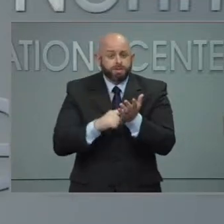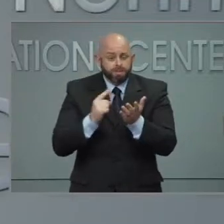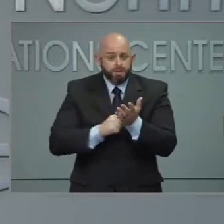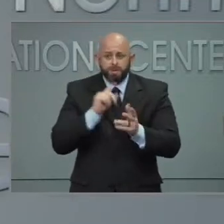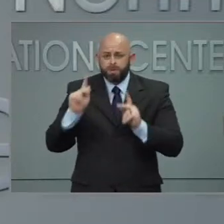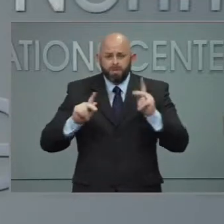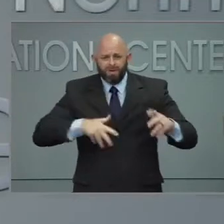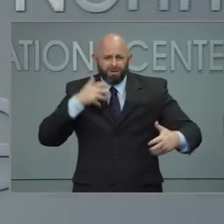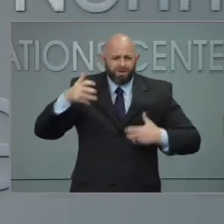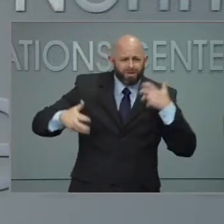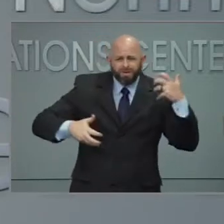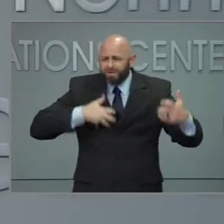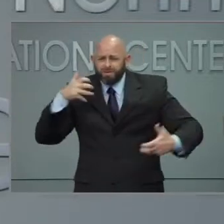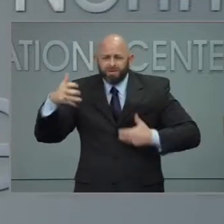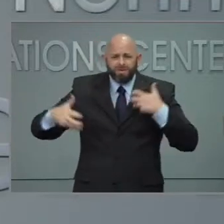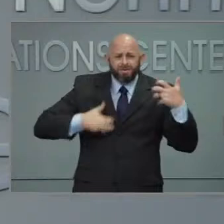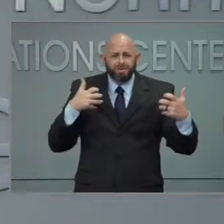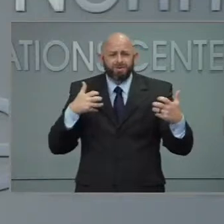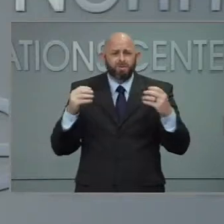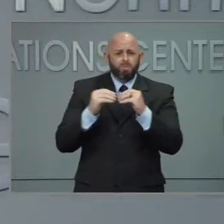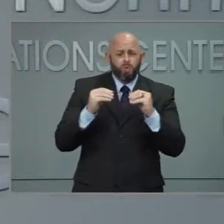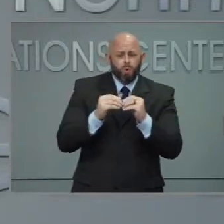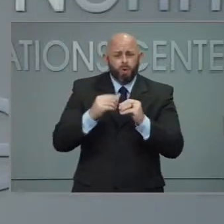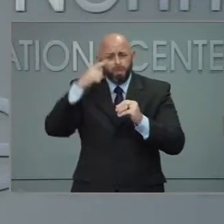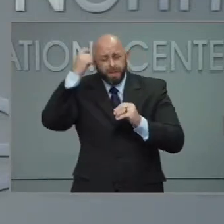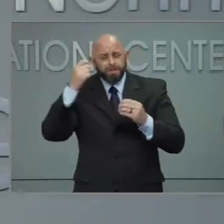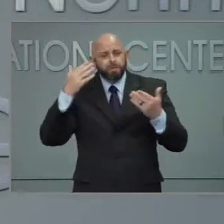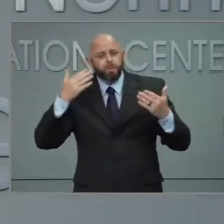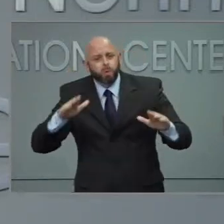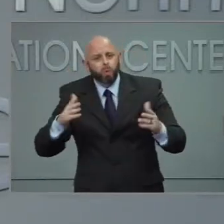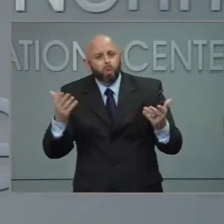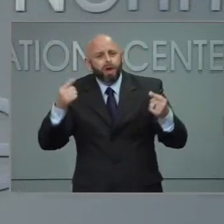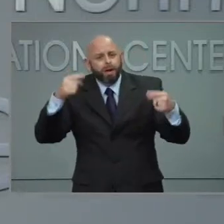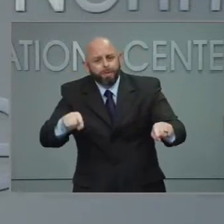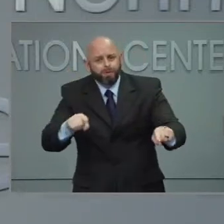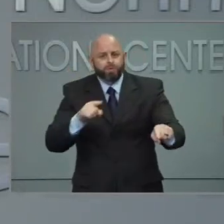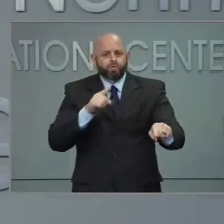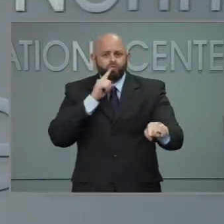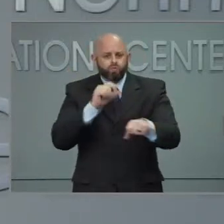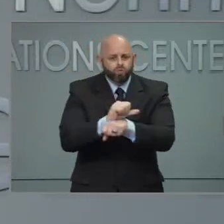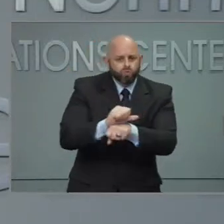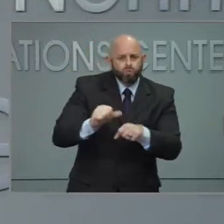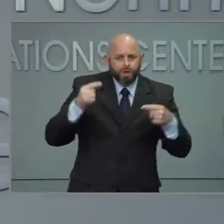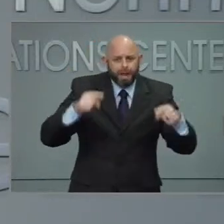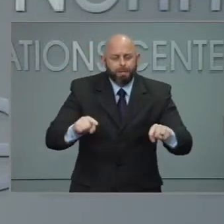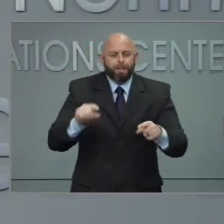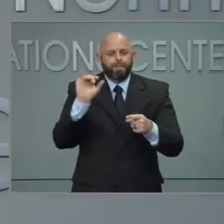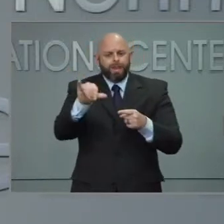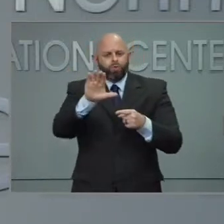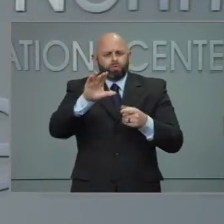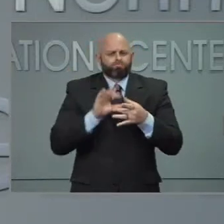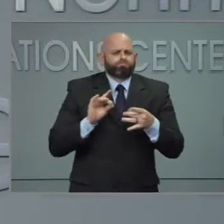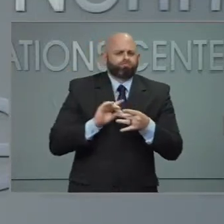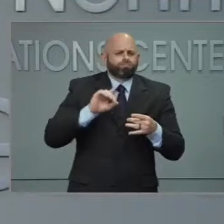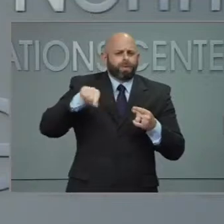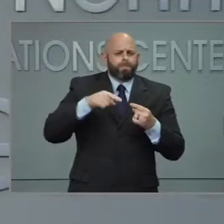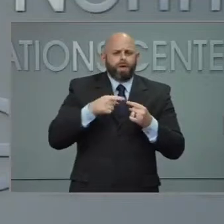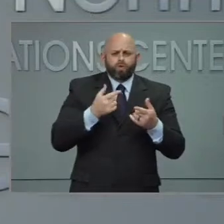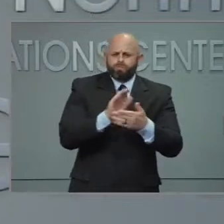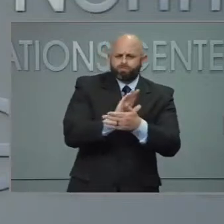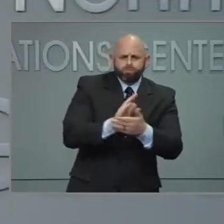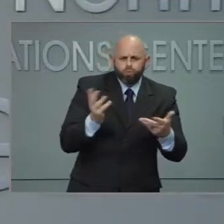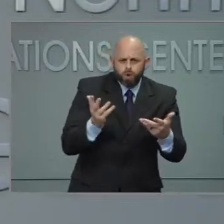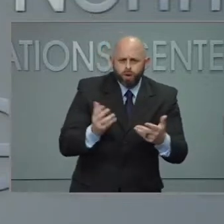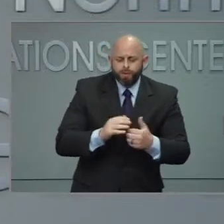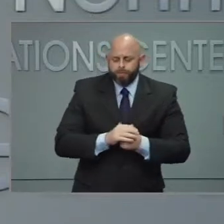reaction can come without the video. Do you have any other comments or suggestions about that decision today? I really don't, because I